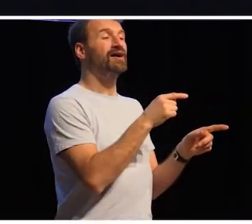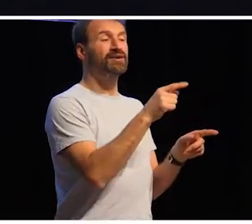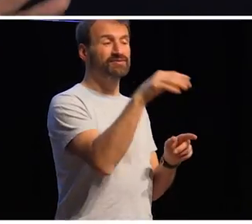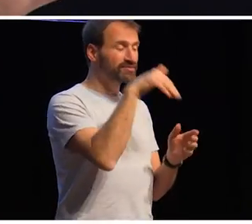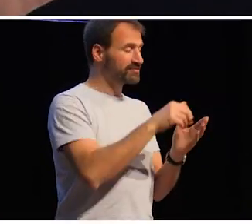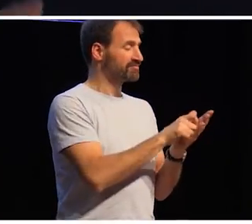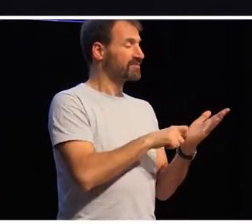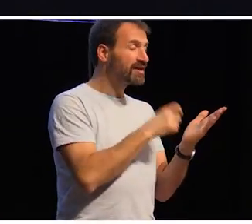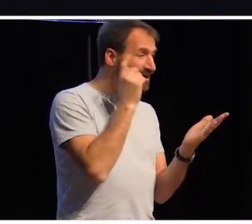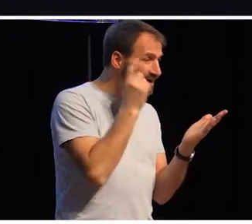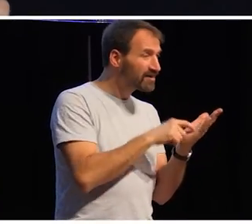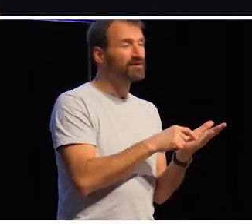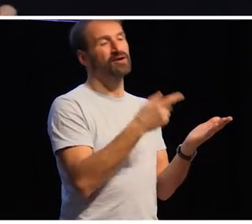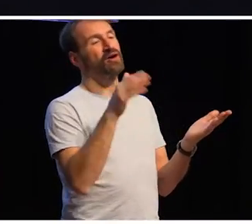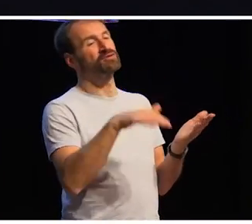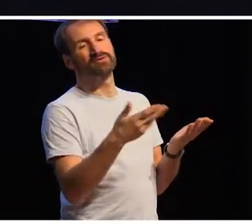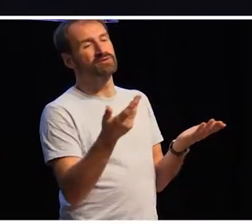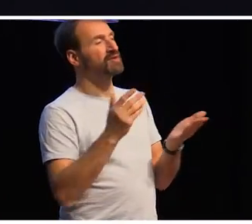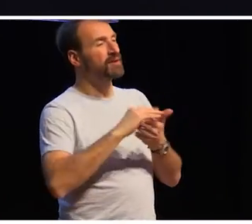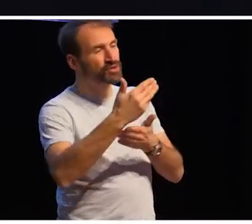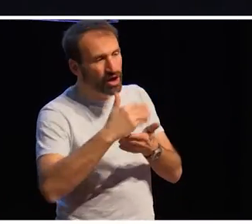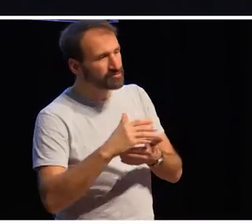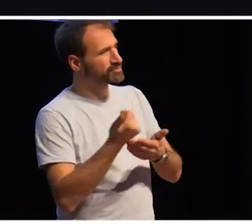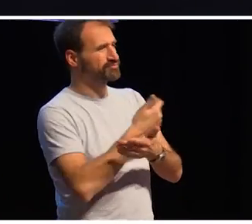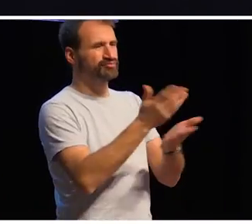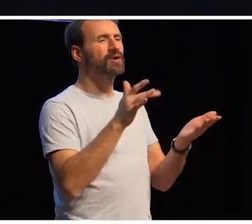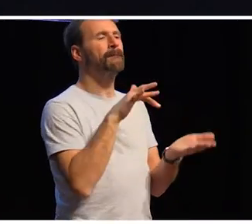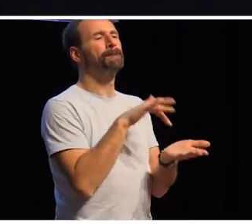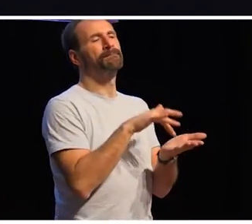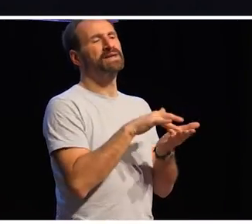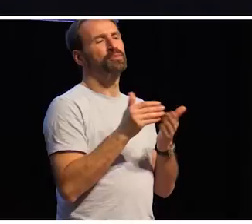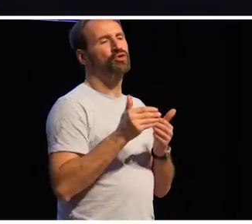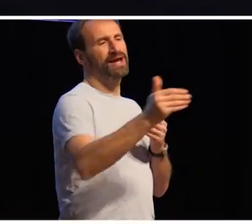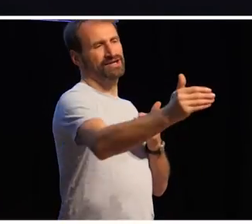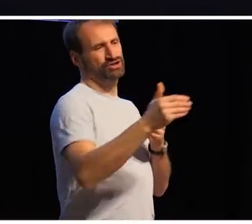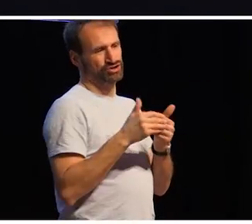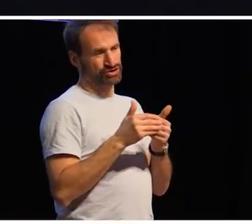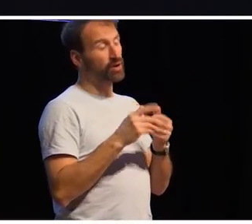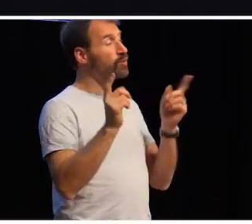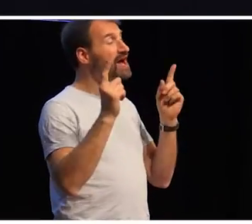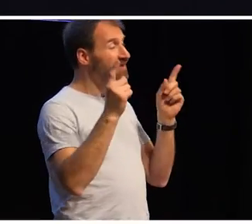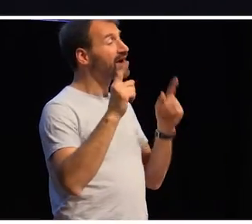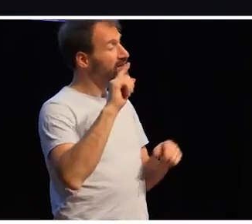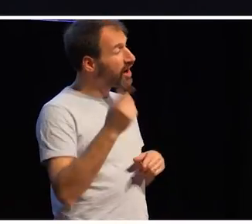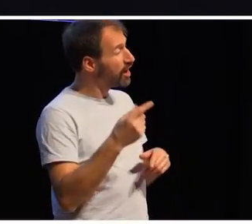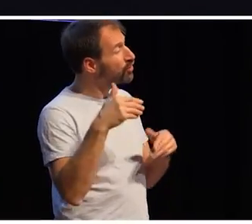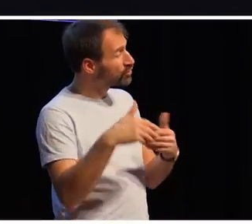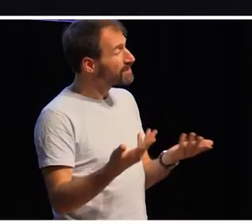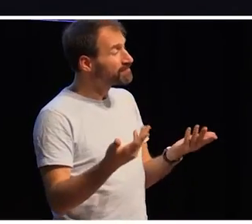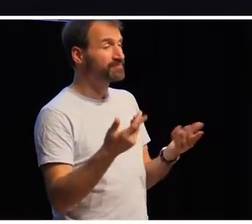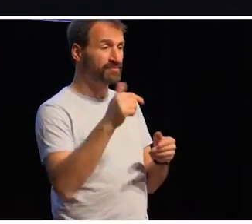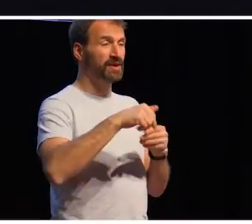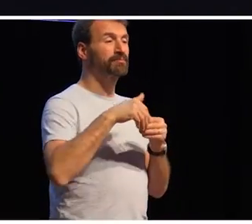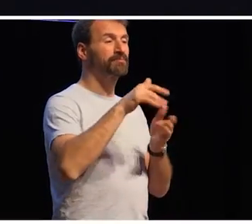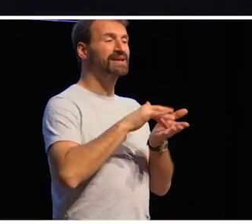it on your laptop, it is medium range. Wi-Fi is also medium range, but there is specific difference in terms of power consumption and